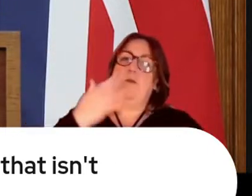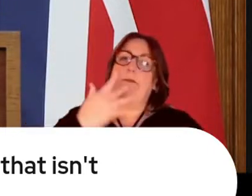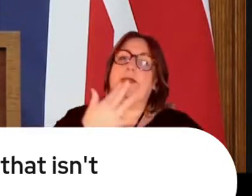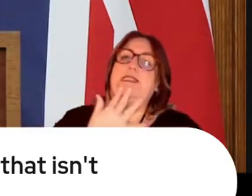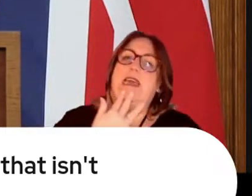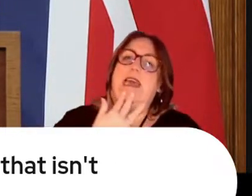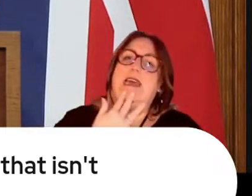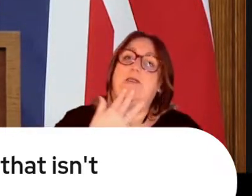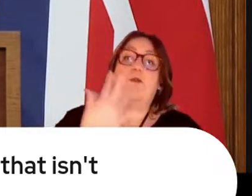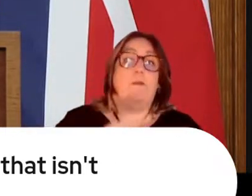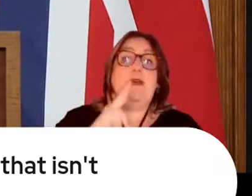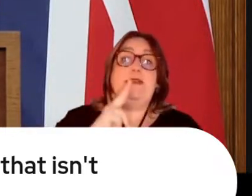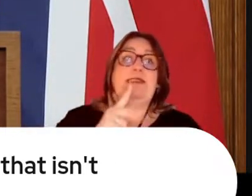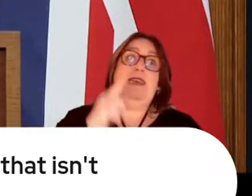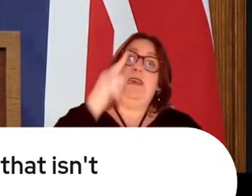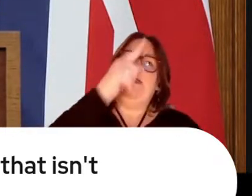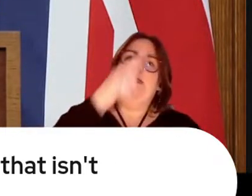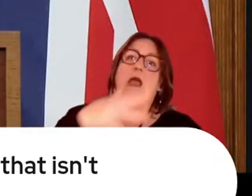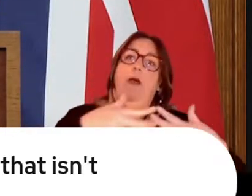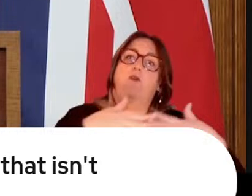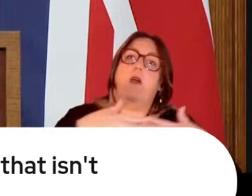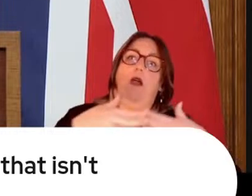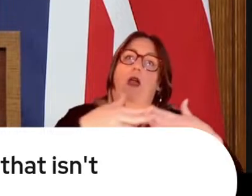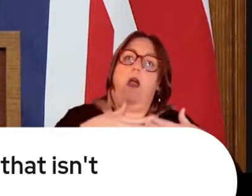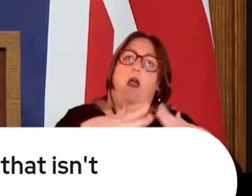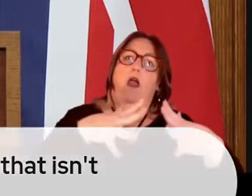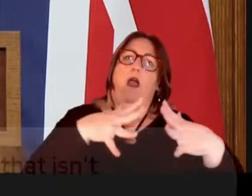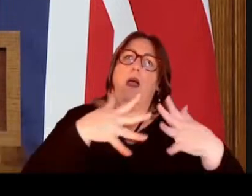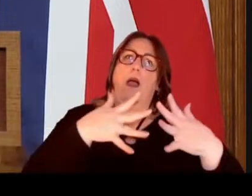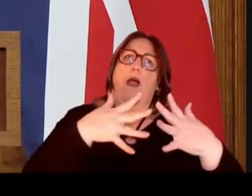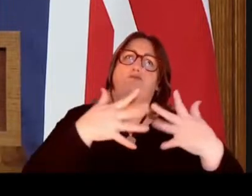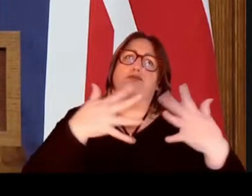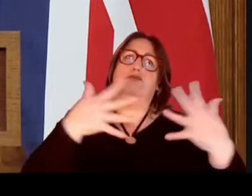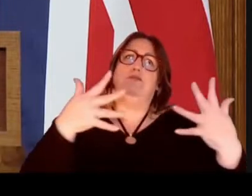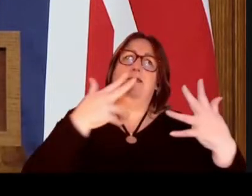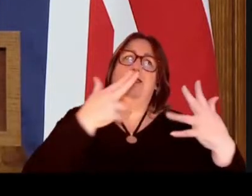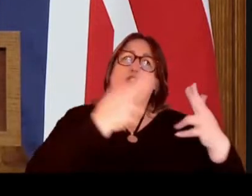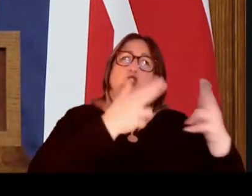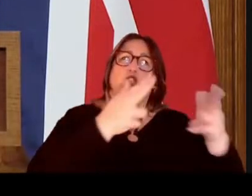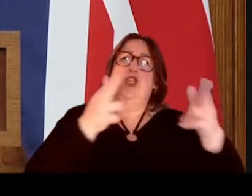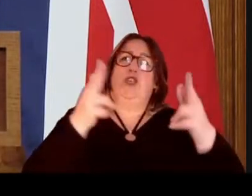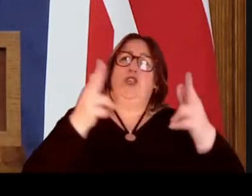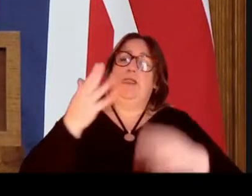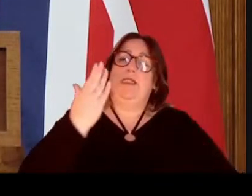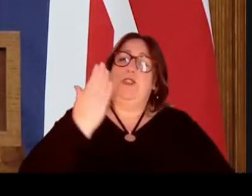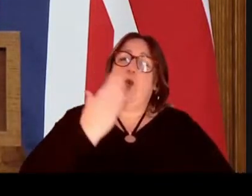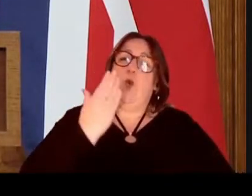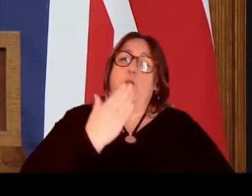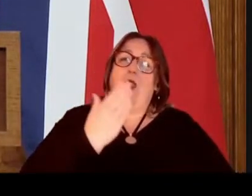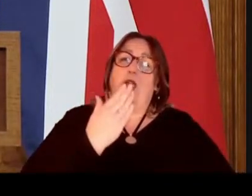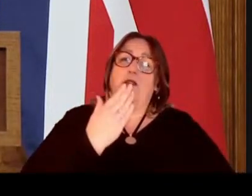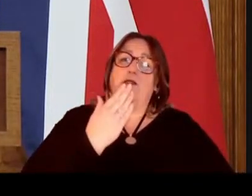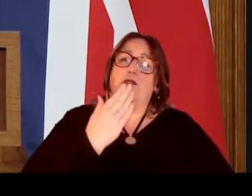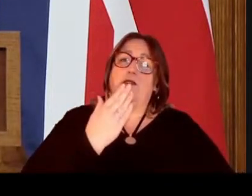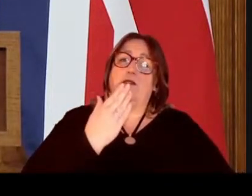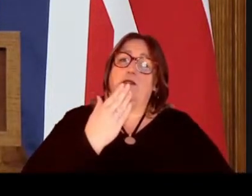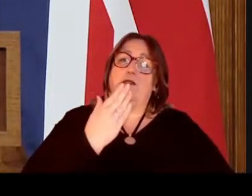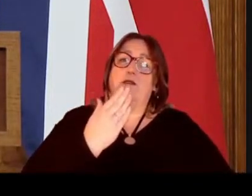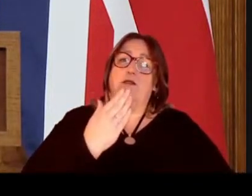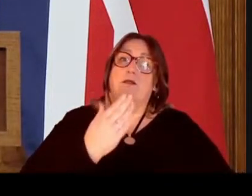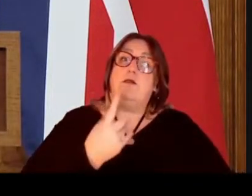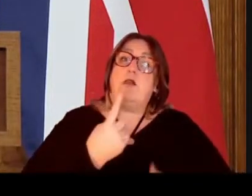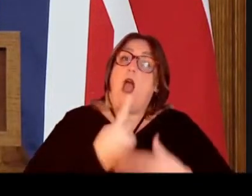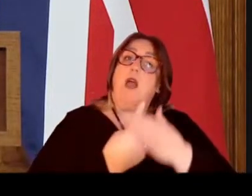in schools. It is not an isolated, ghastly example. It is, in my view, an example